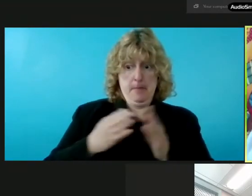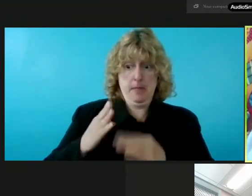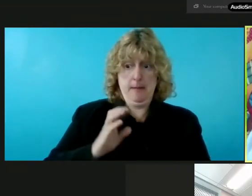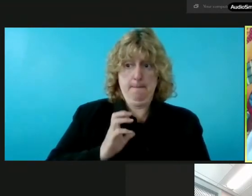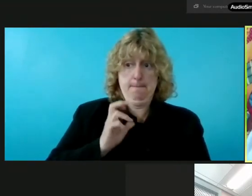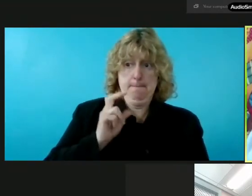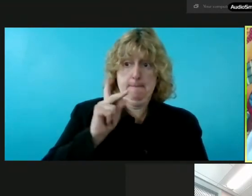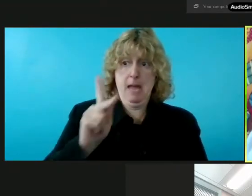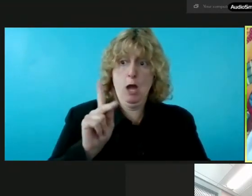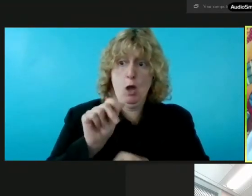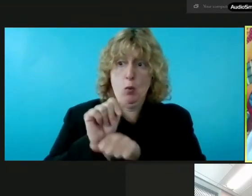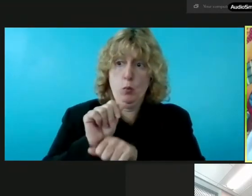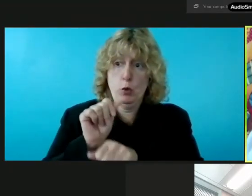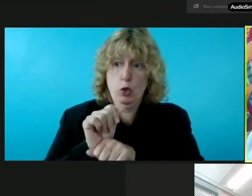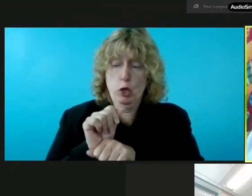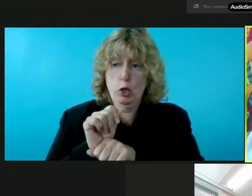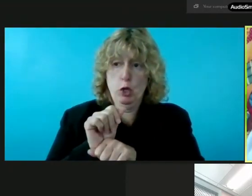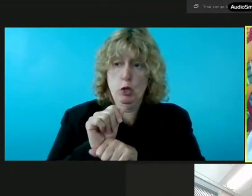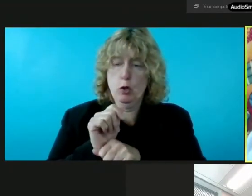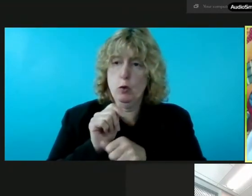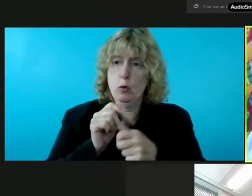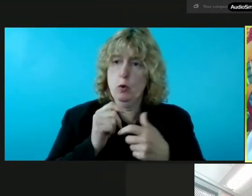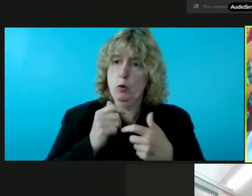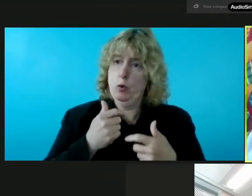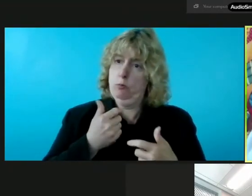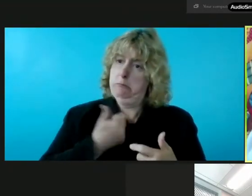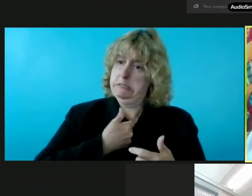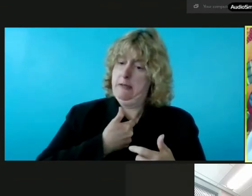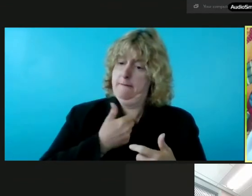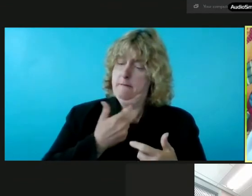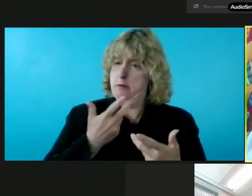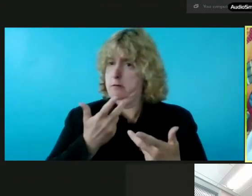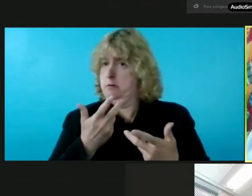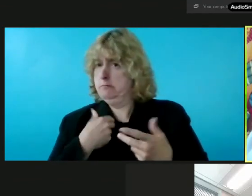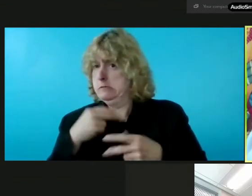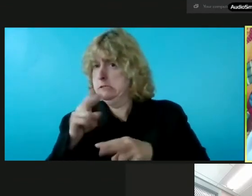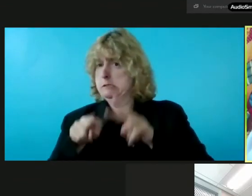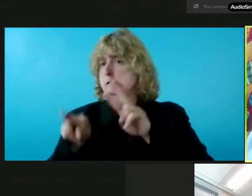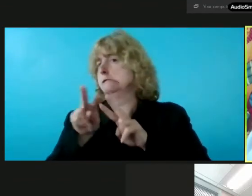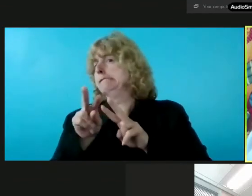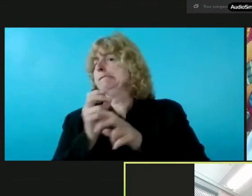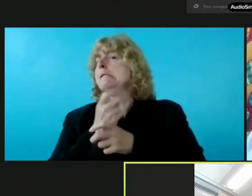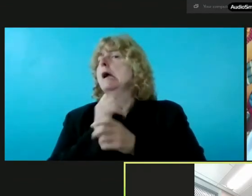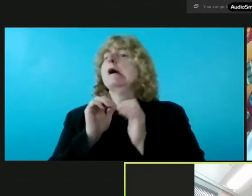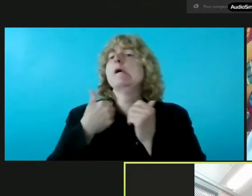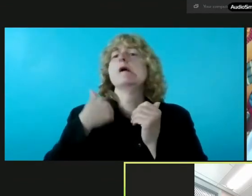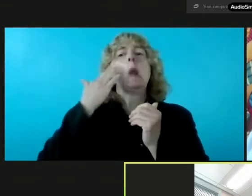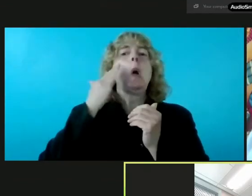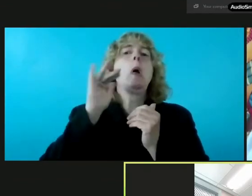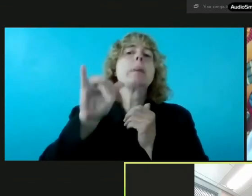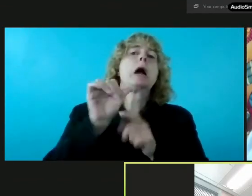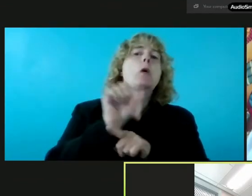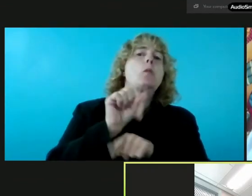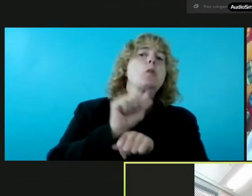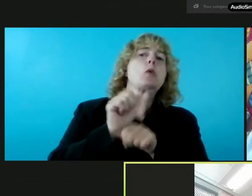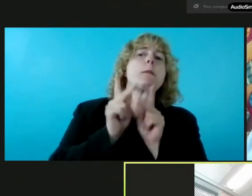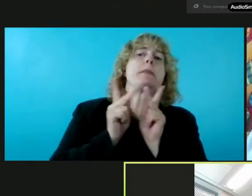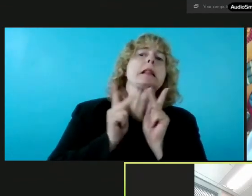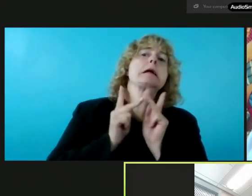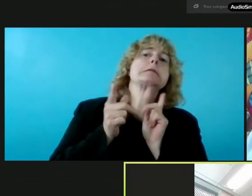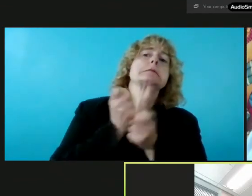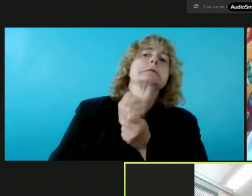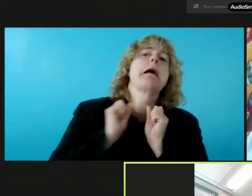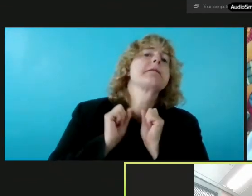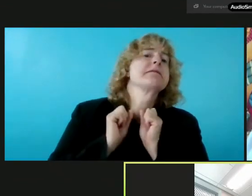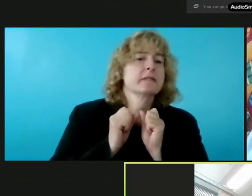looking for in terms of safety in that workplace environment? Sure, great question. And it's typically a